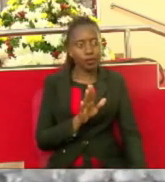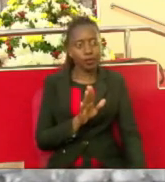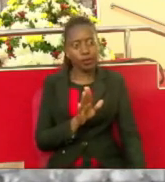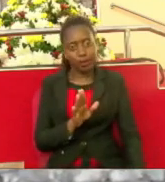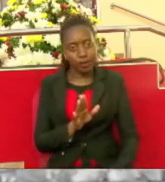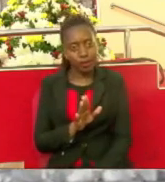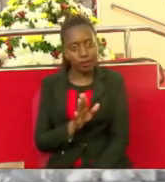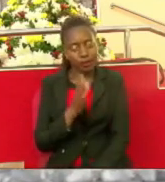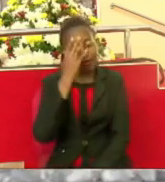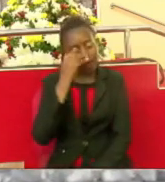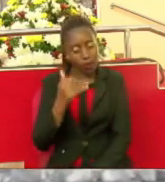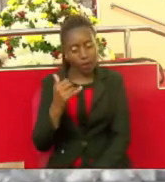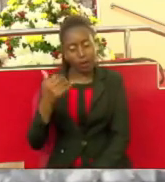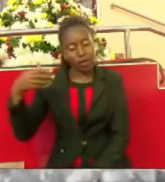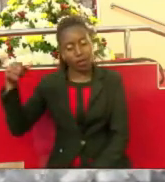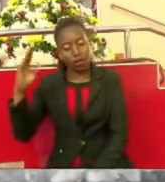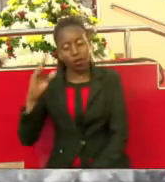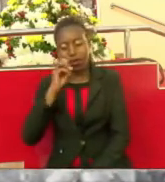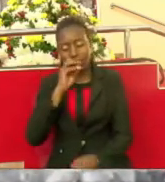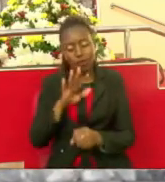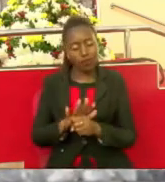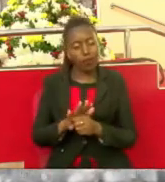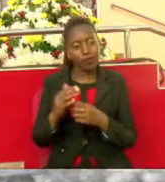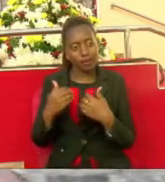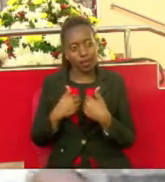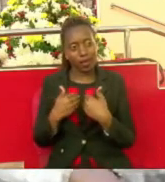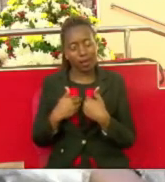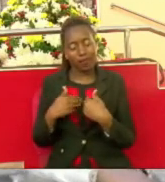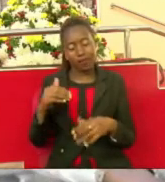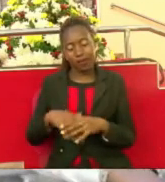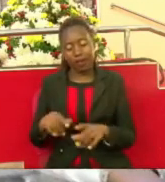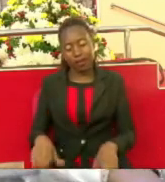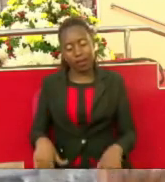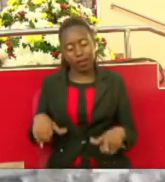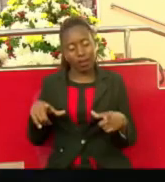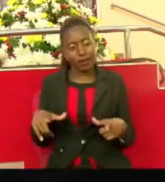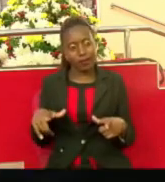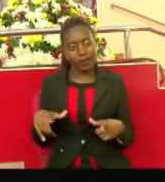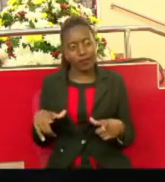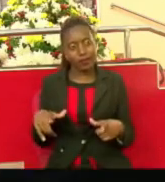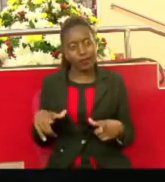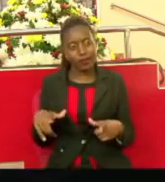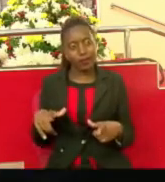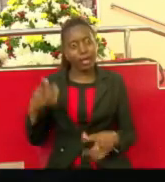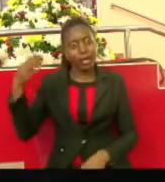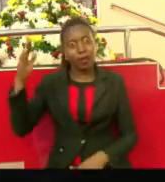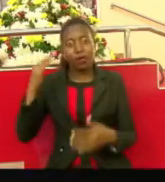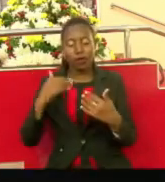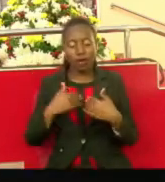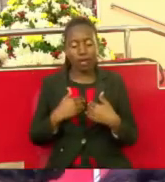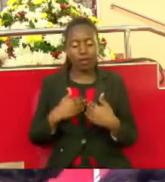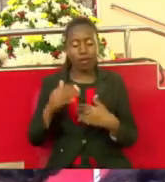Because God has a promise in their lives. And God has a good plan for each one of them.